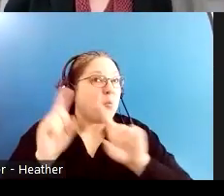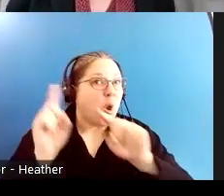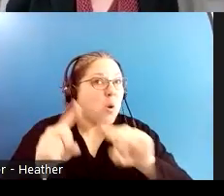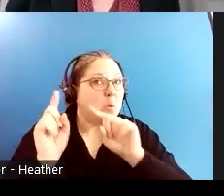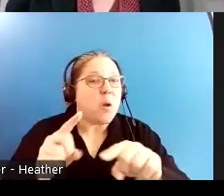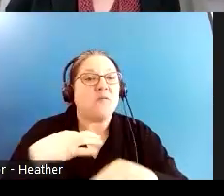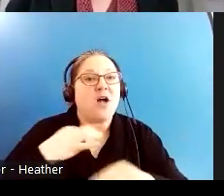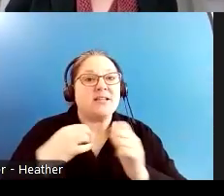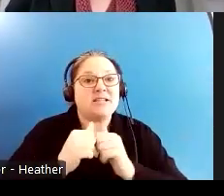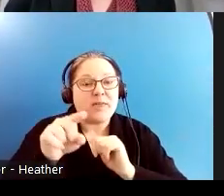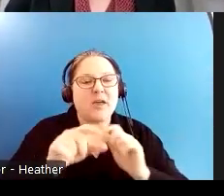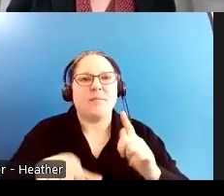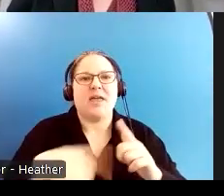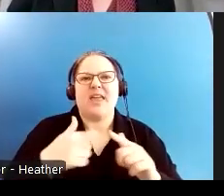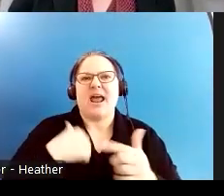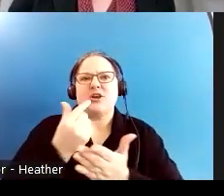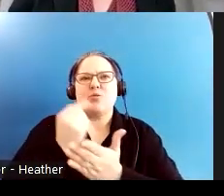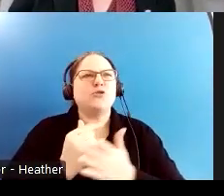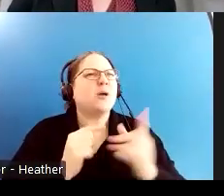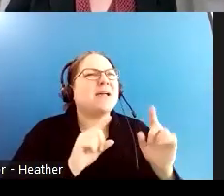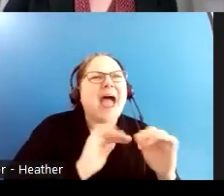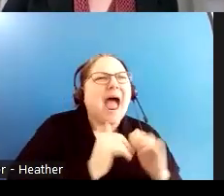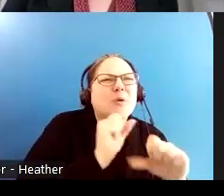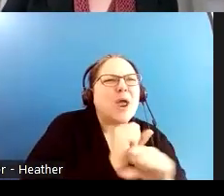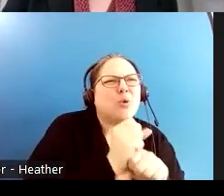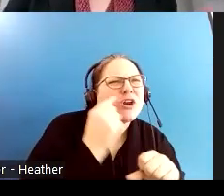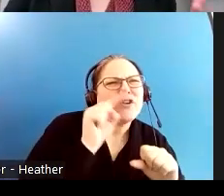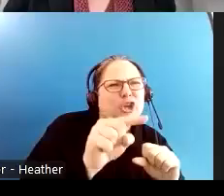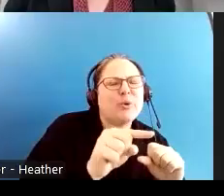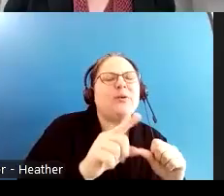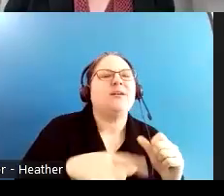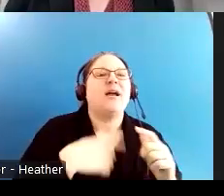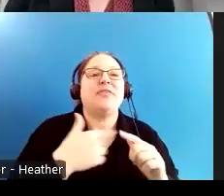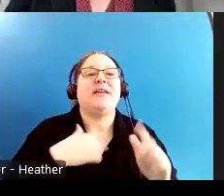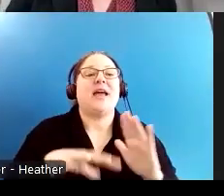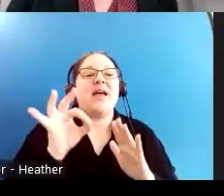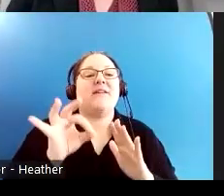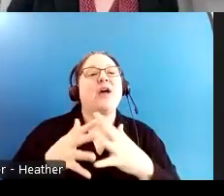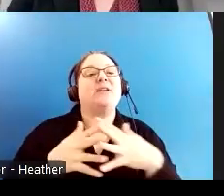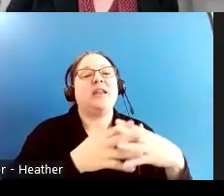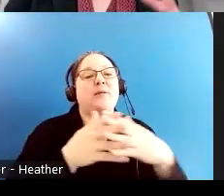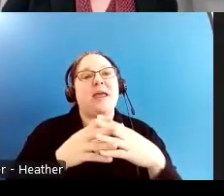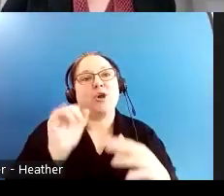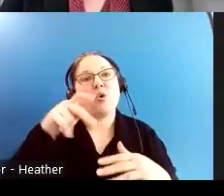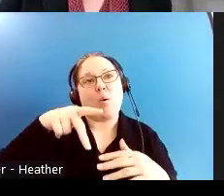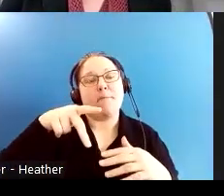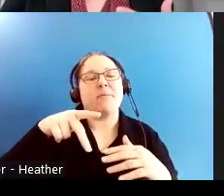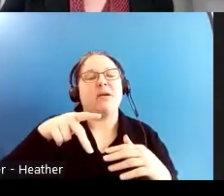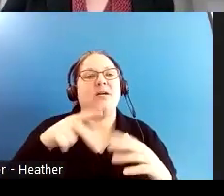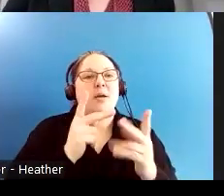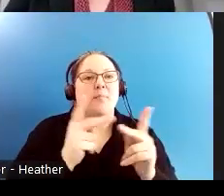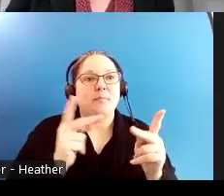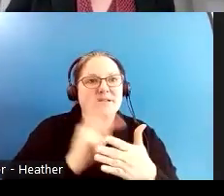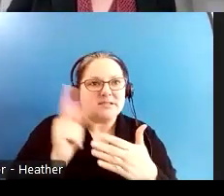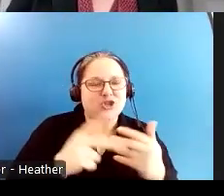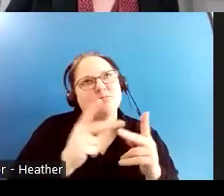was like, how can I get a job with this place? So luckily I found an AmeriCorps position with them and was able to learn all